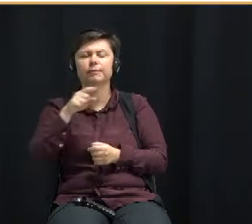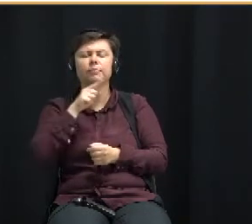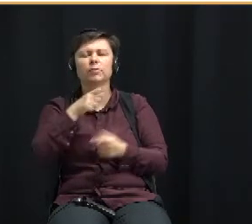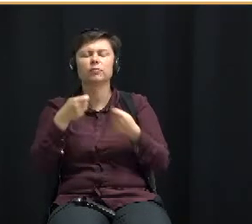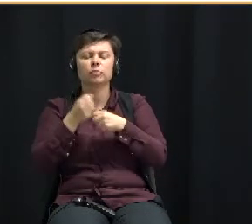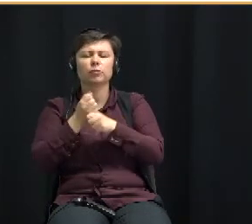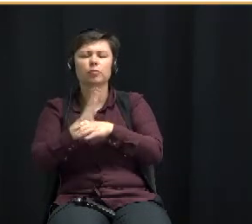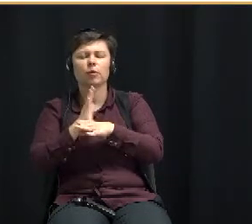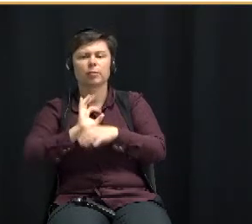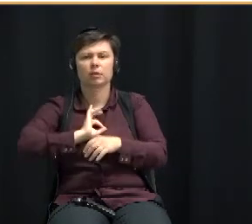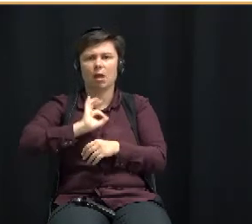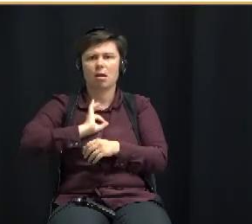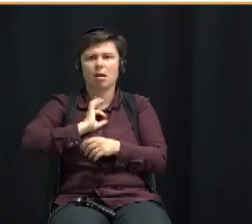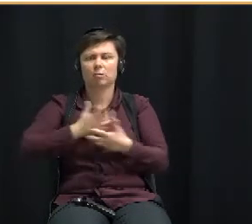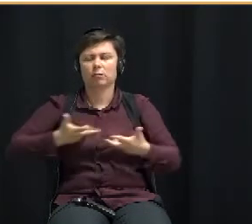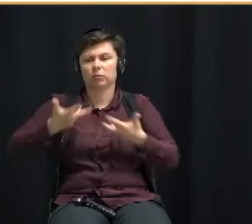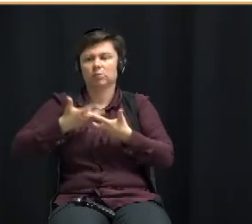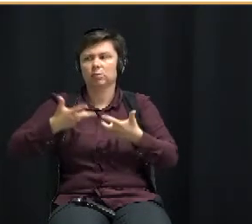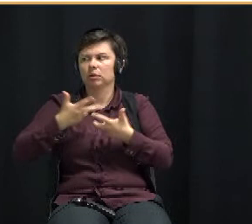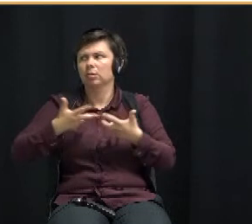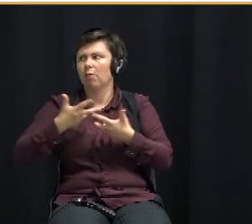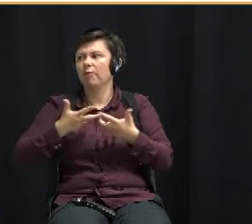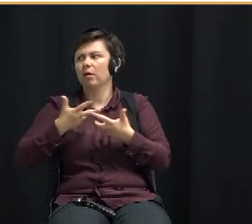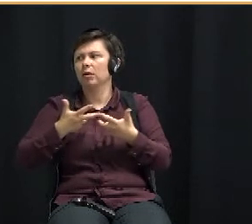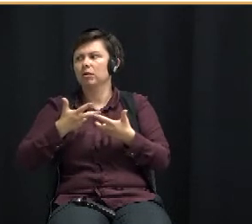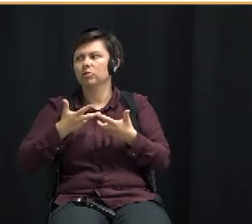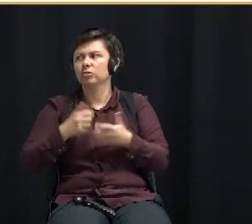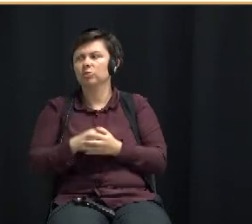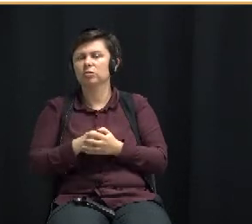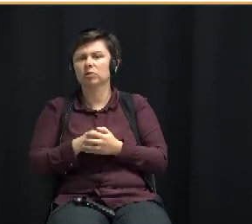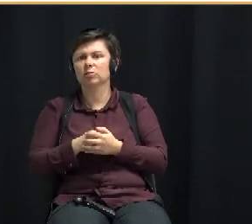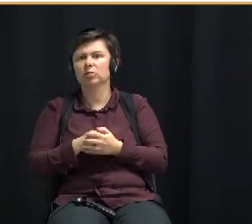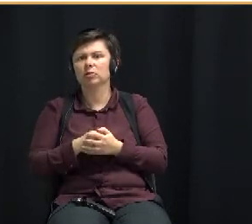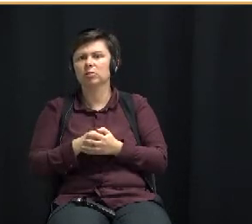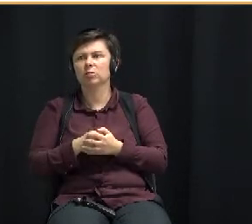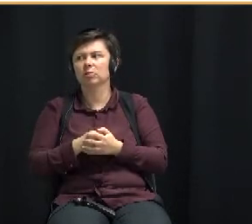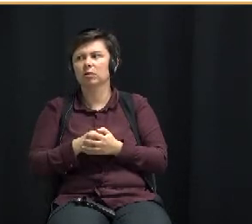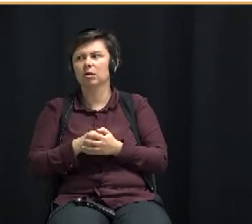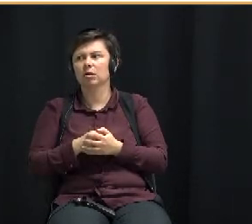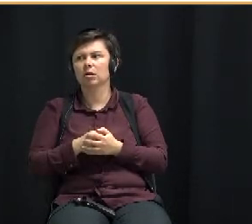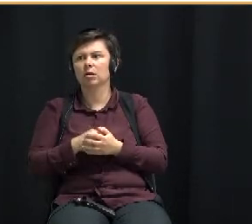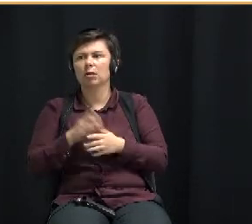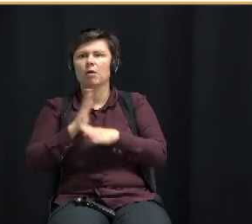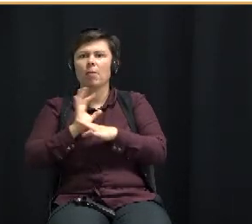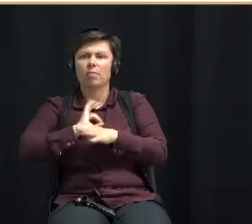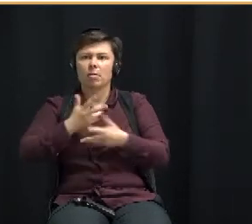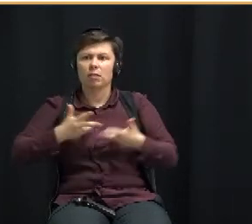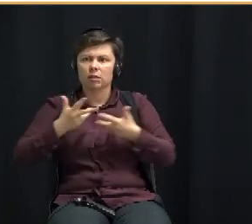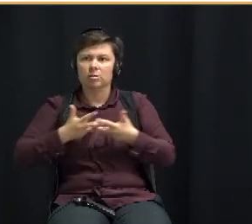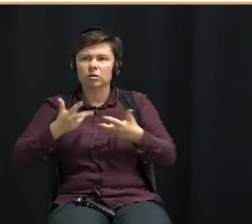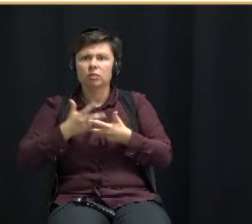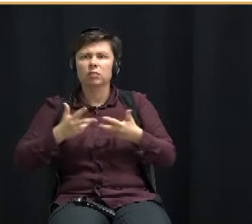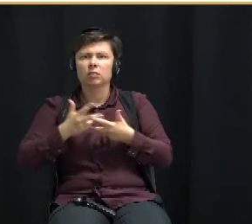where a Norwegian Water Department had to upgrade the safety of the